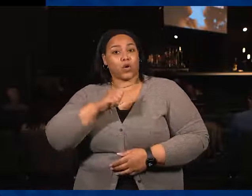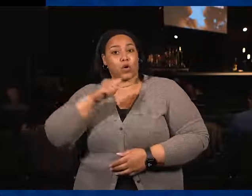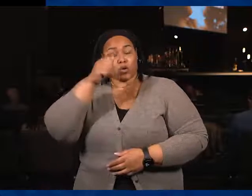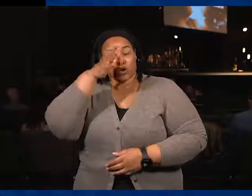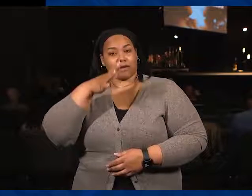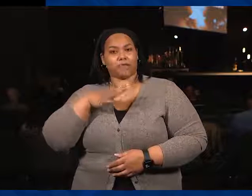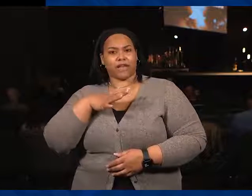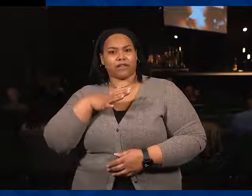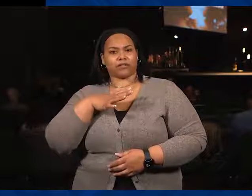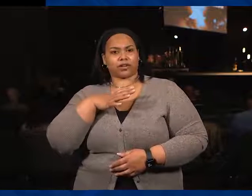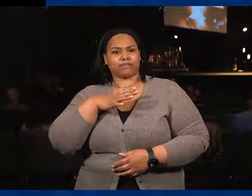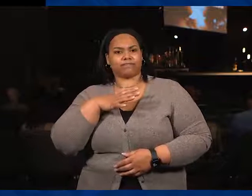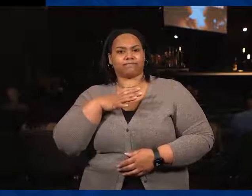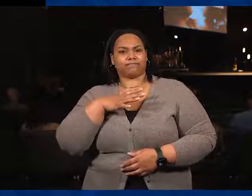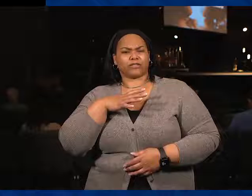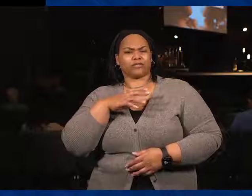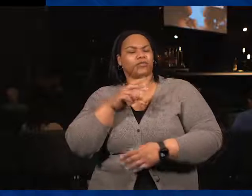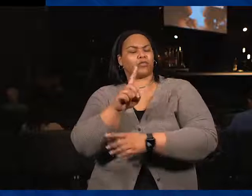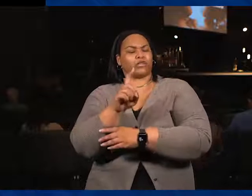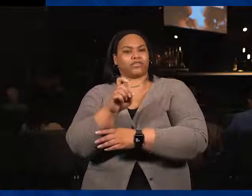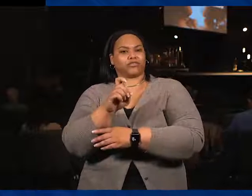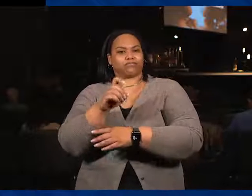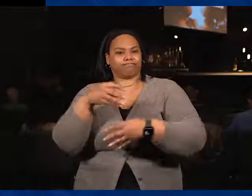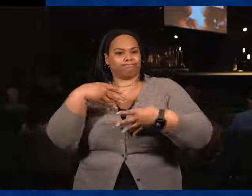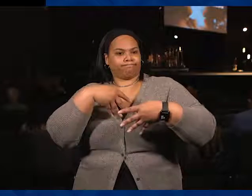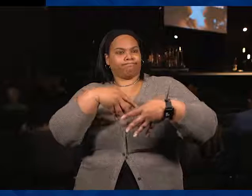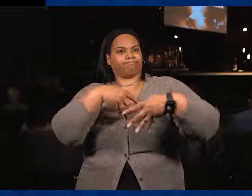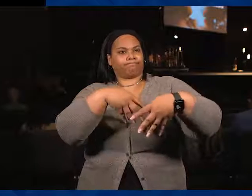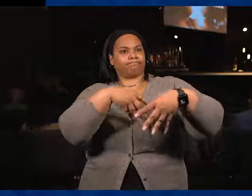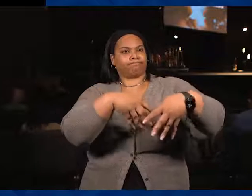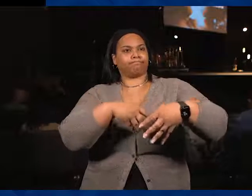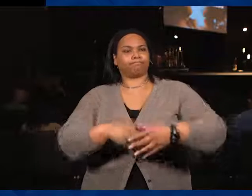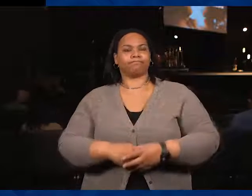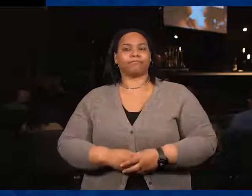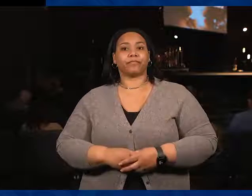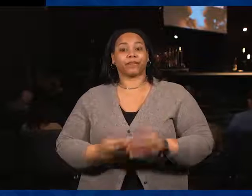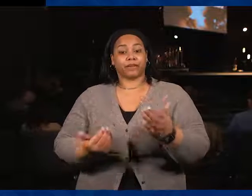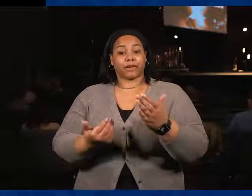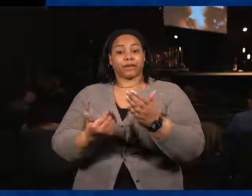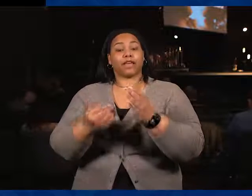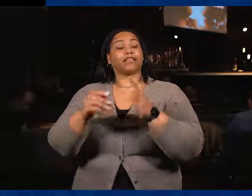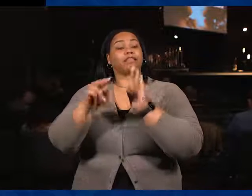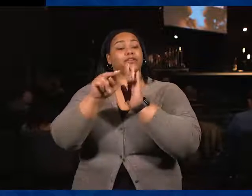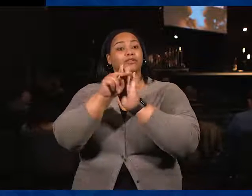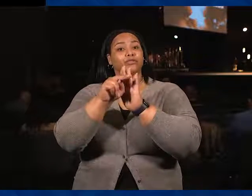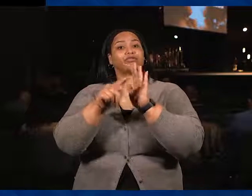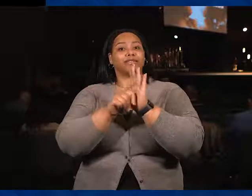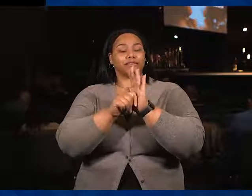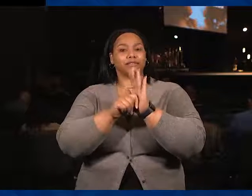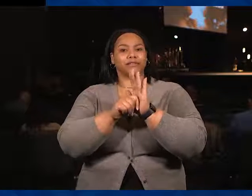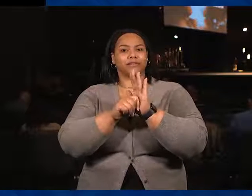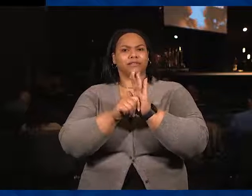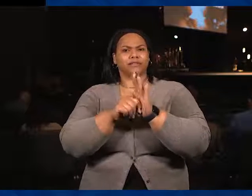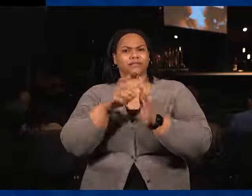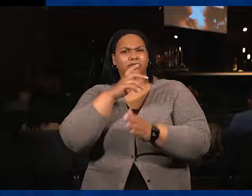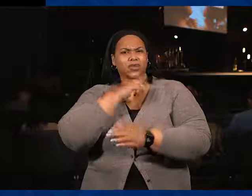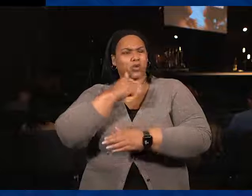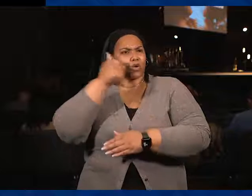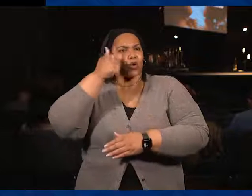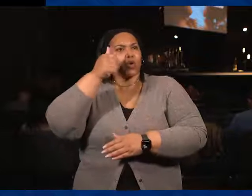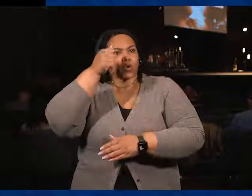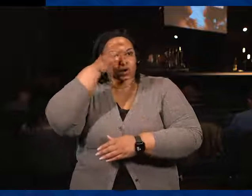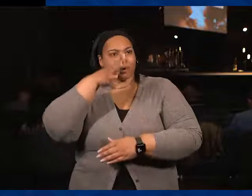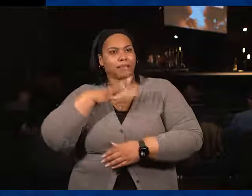Roman army, commanding around 100 soldiers. But in the New Testament, centurions are generally